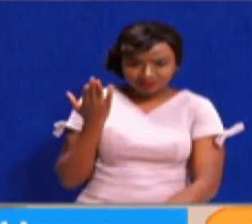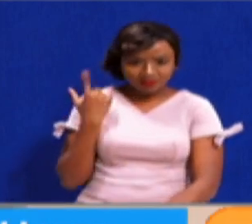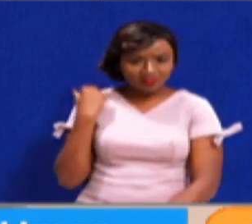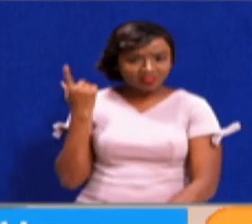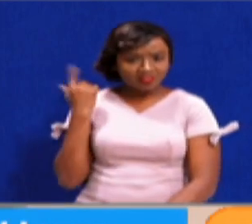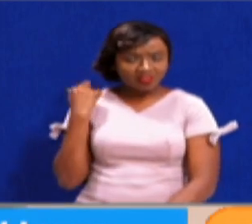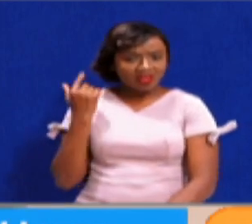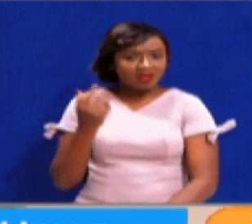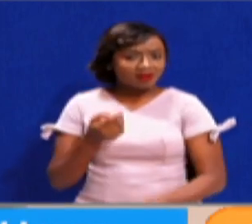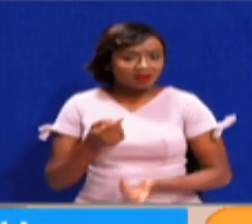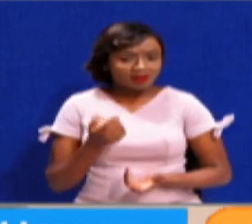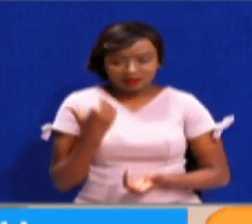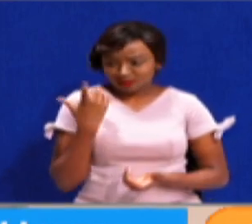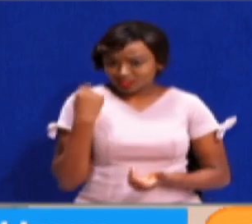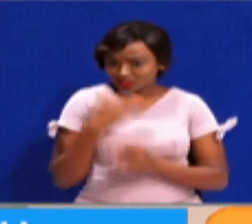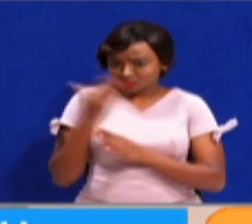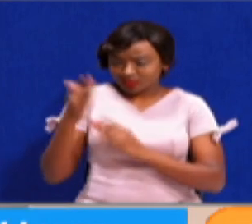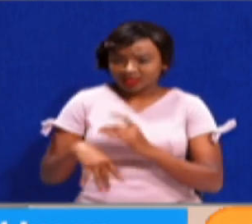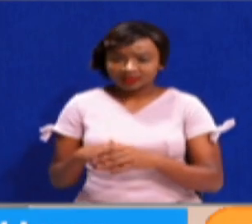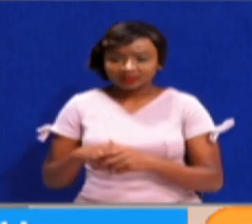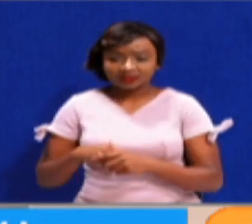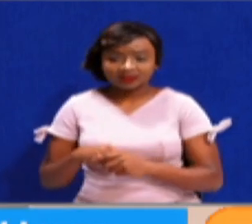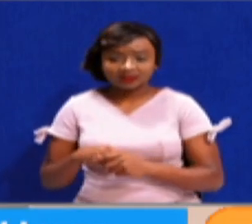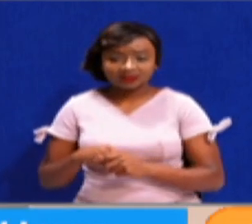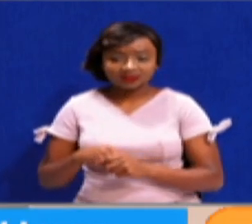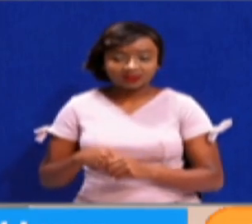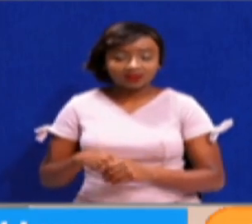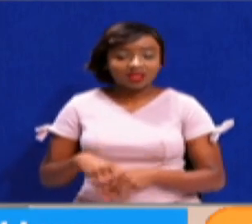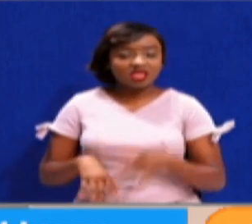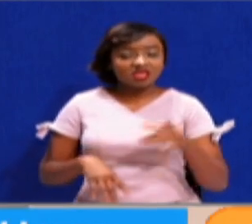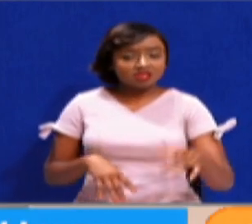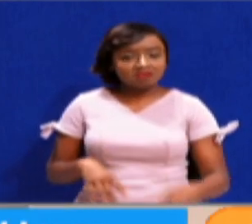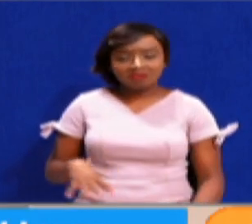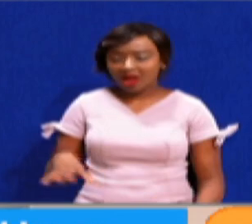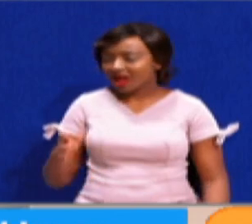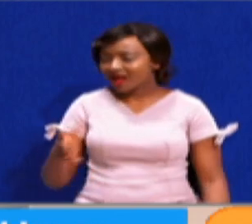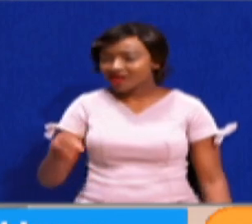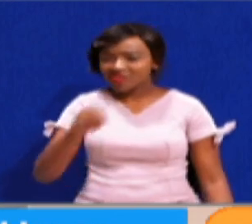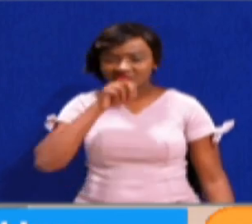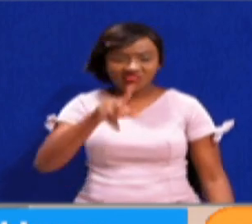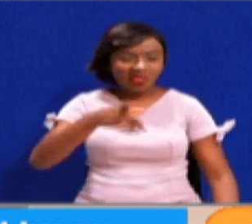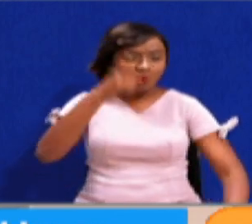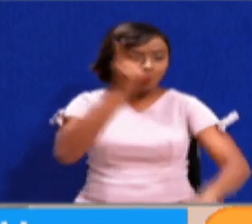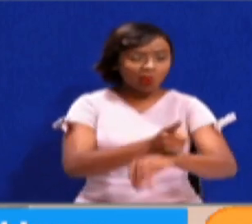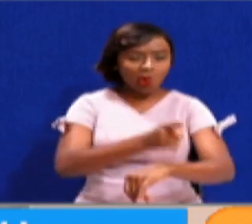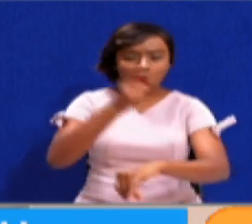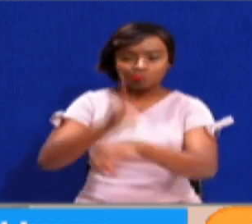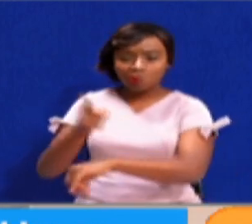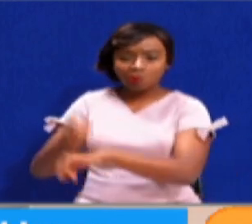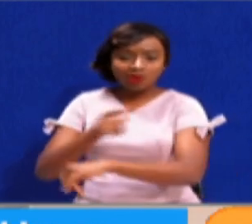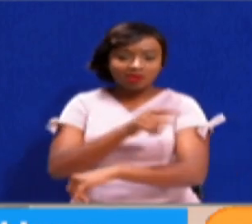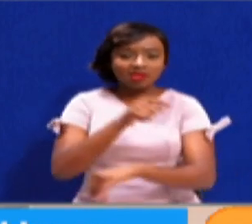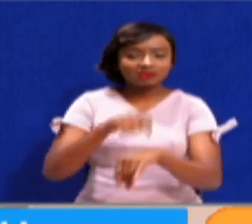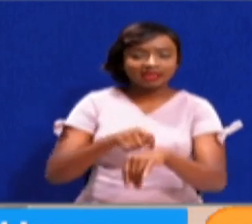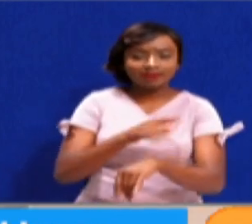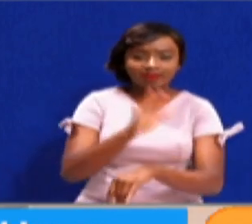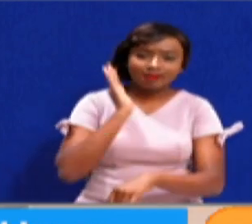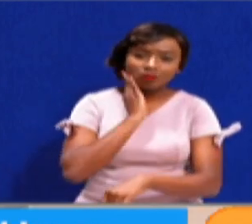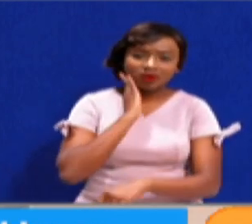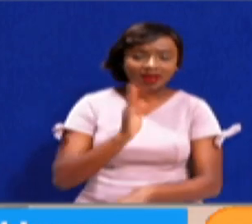that we had, the last adjournment, if you like, he was spewing threats, you know, from some place, I think it was in Murang'a or wherever he was,